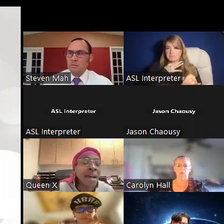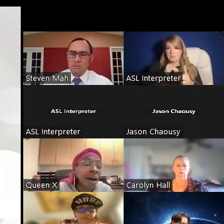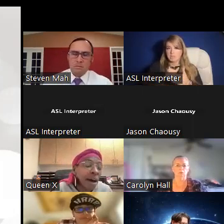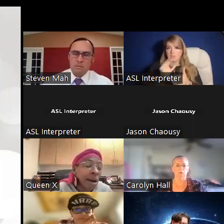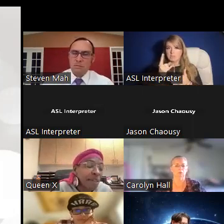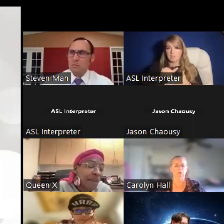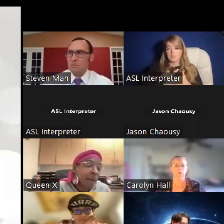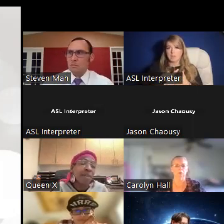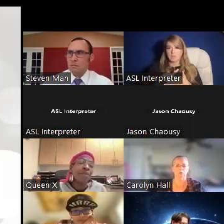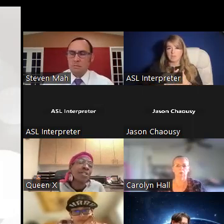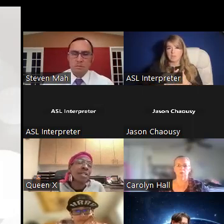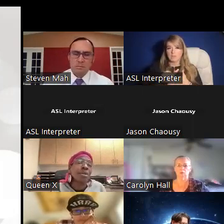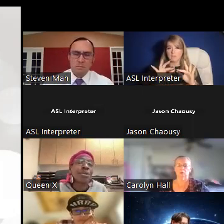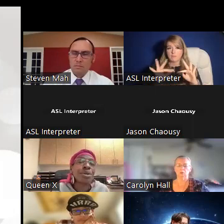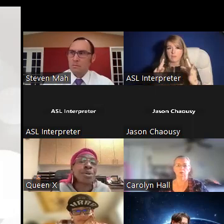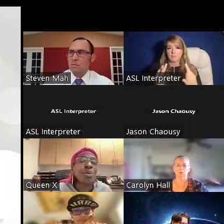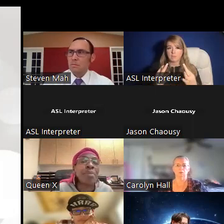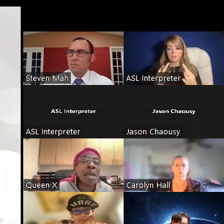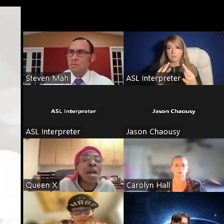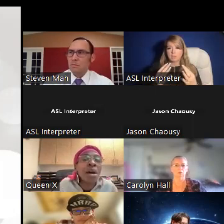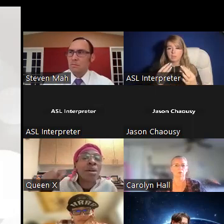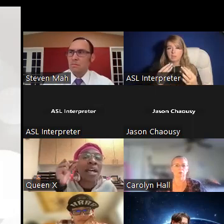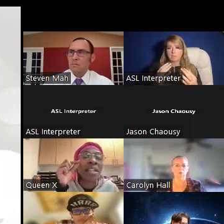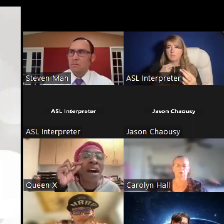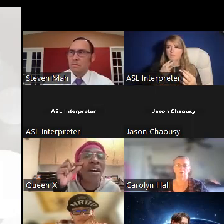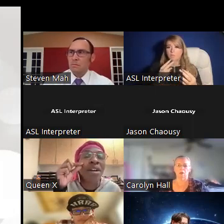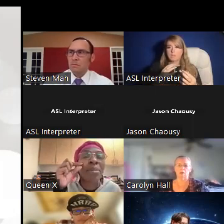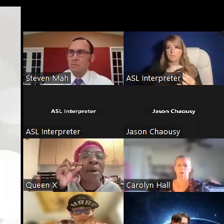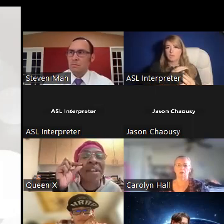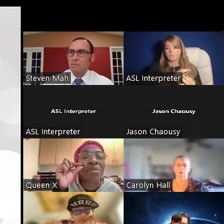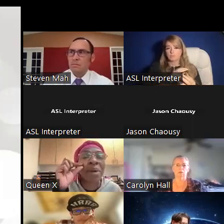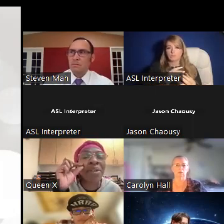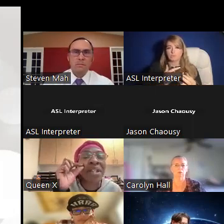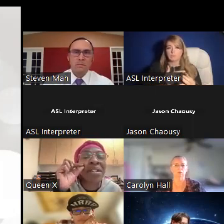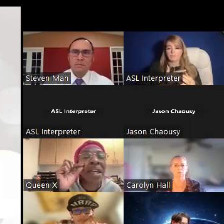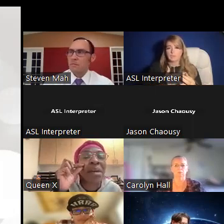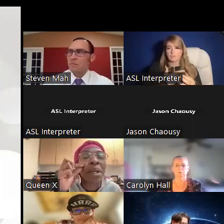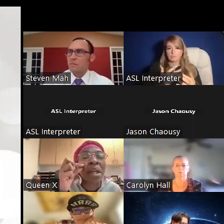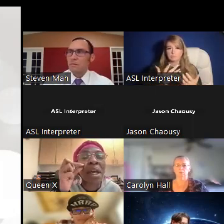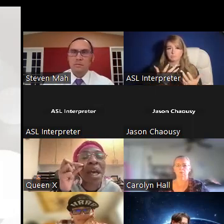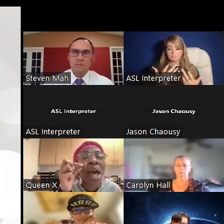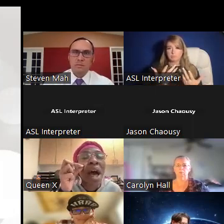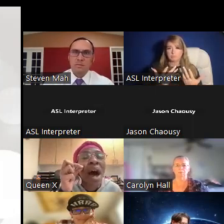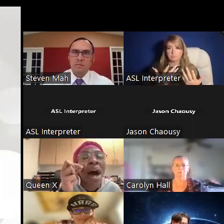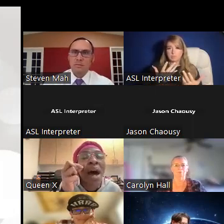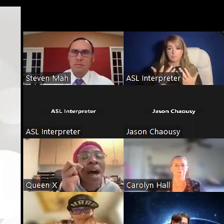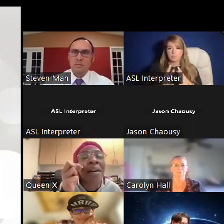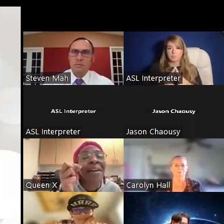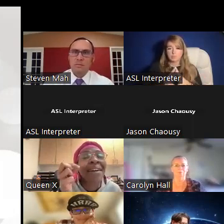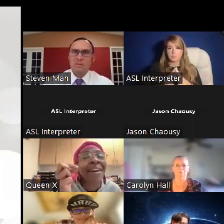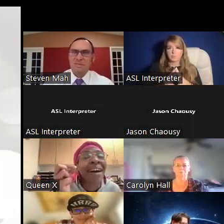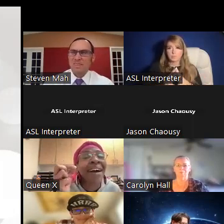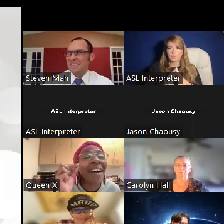that the Family Voice Council would be? Oh, I got that heart on my face my grandson gave me.